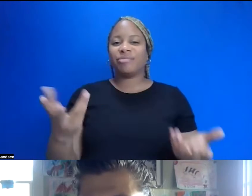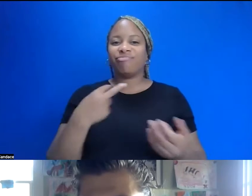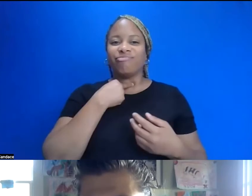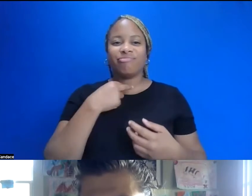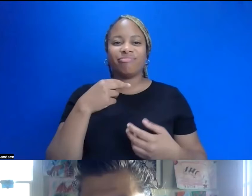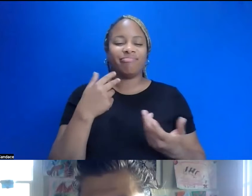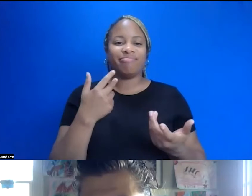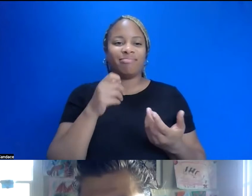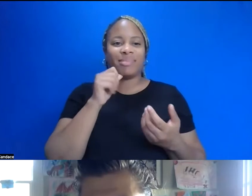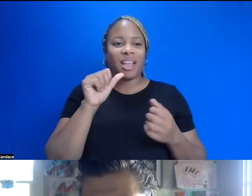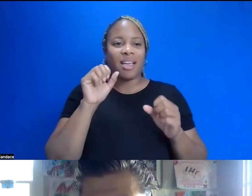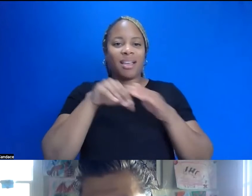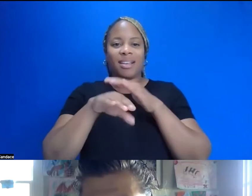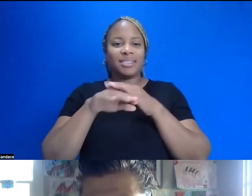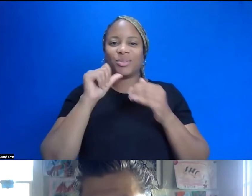disabled.